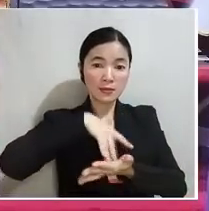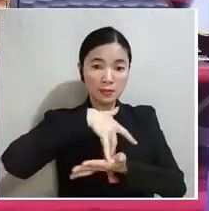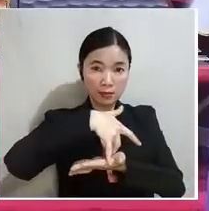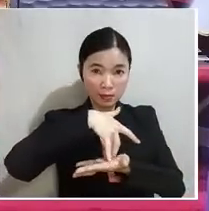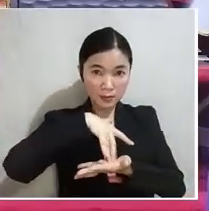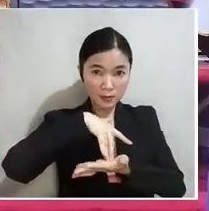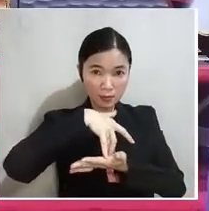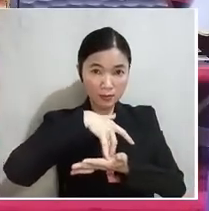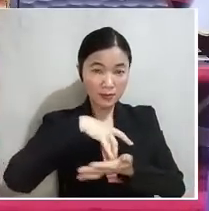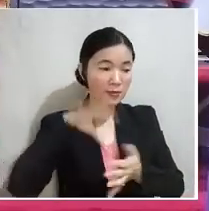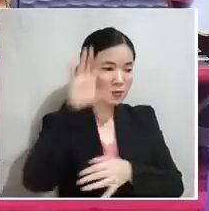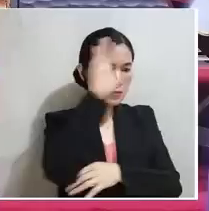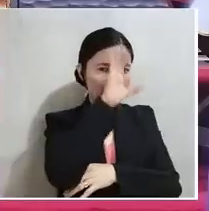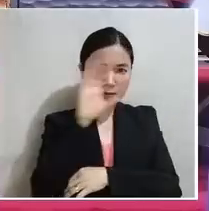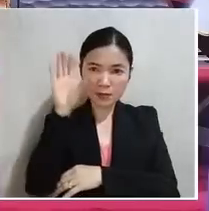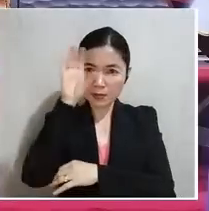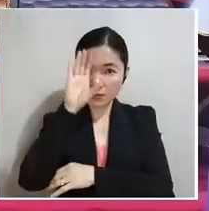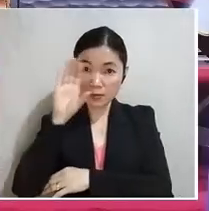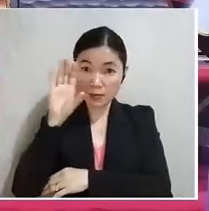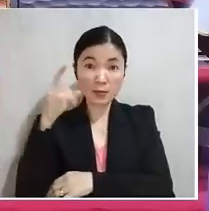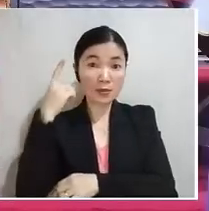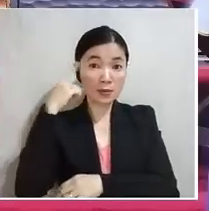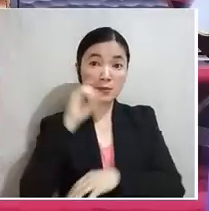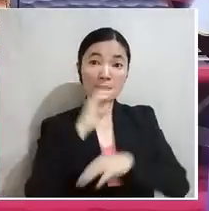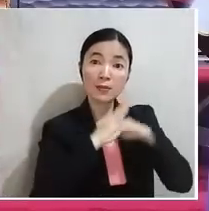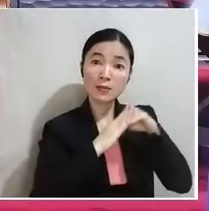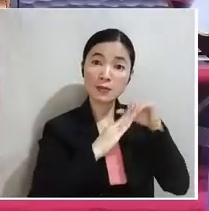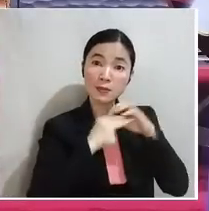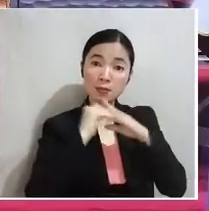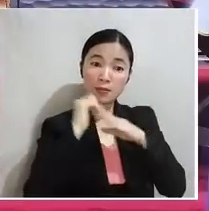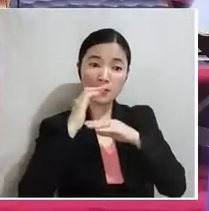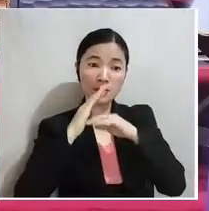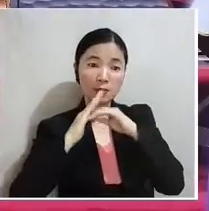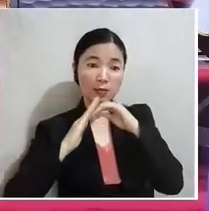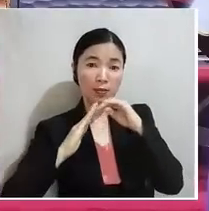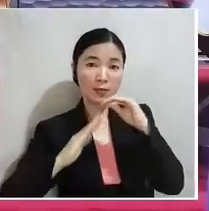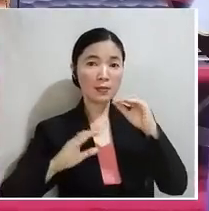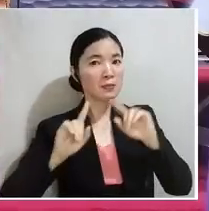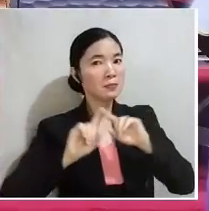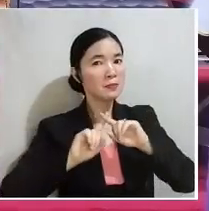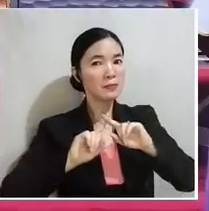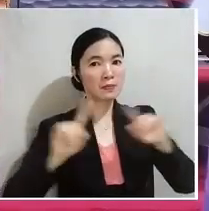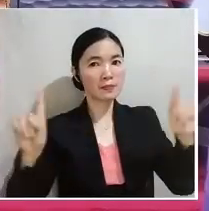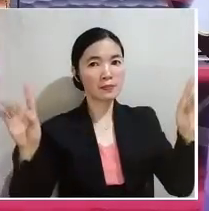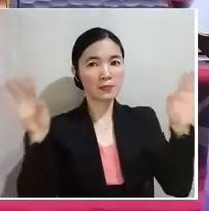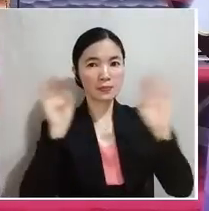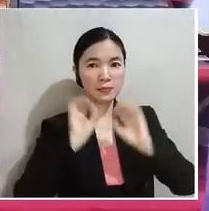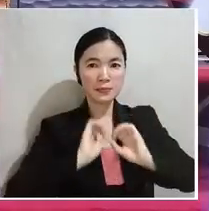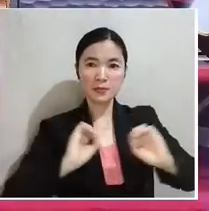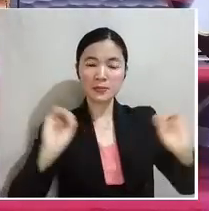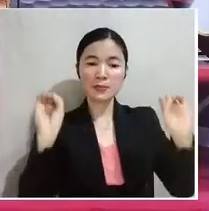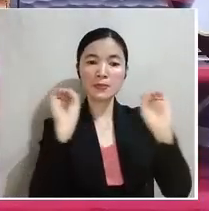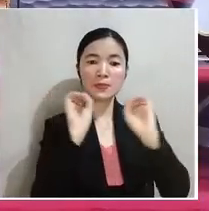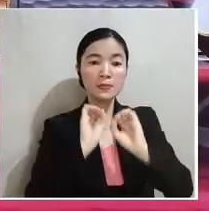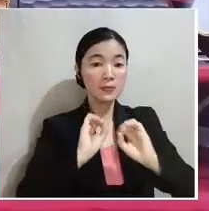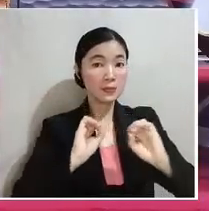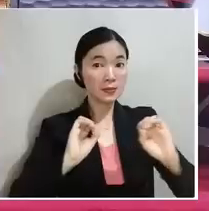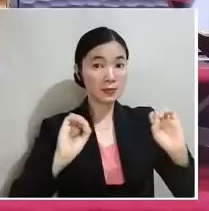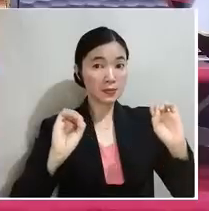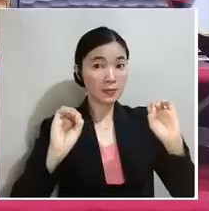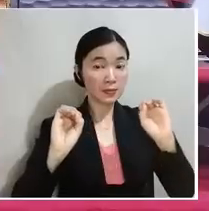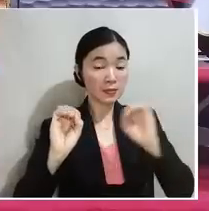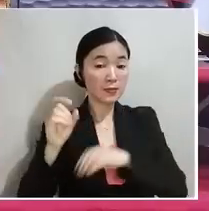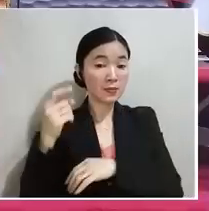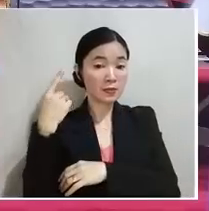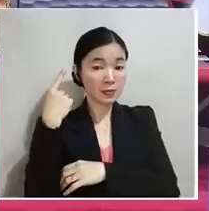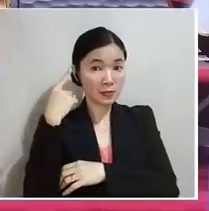look for sympathy, but there was none. For consolers,